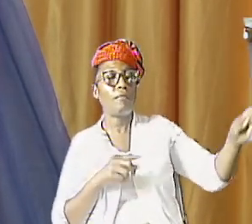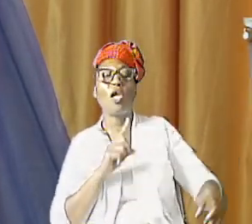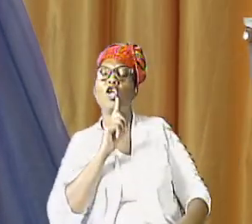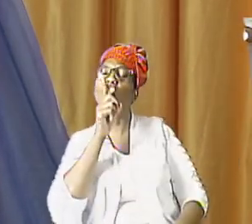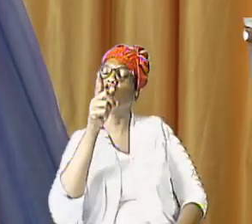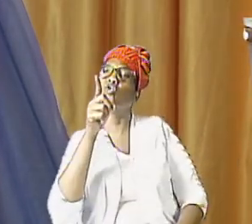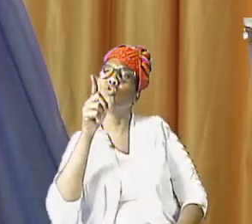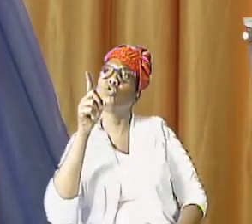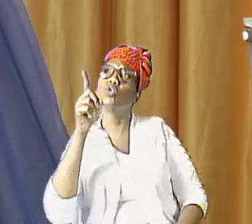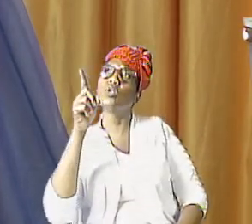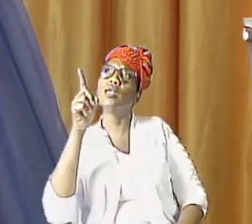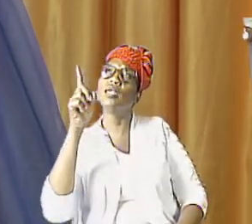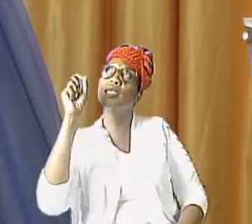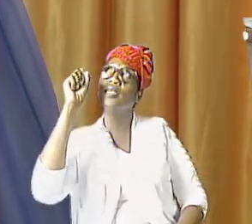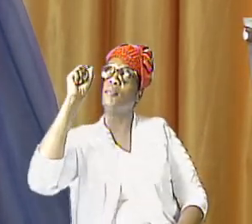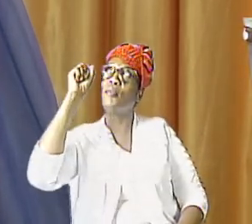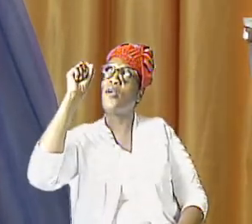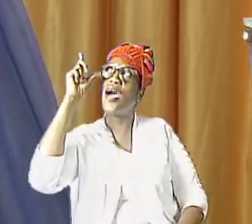I am truly amazed that